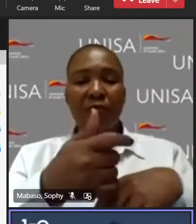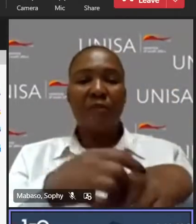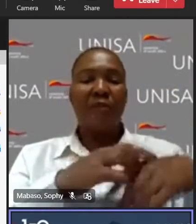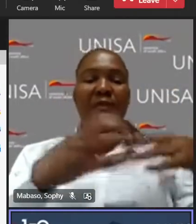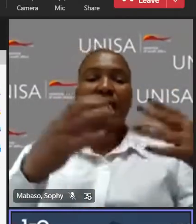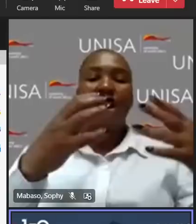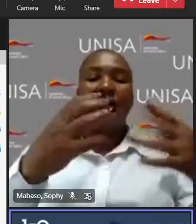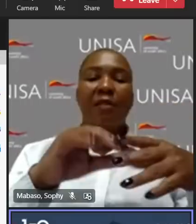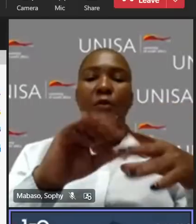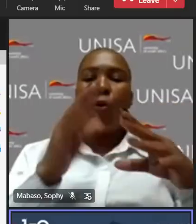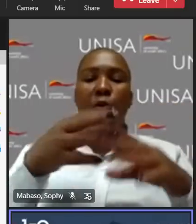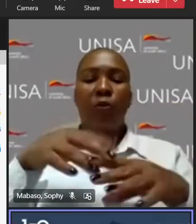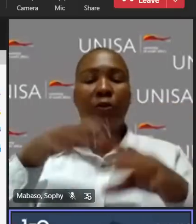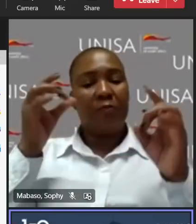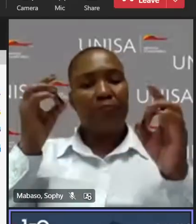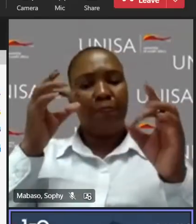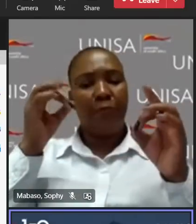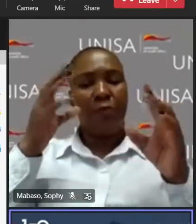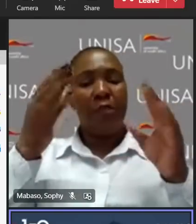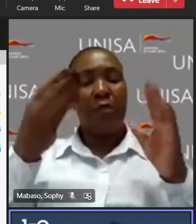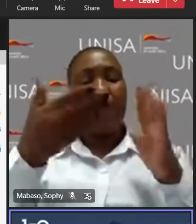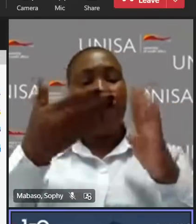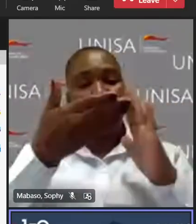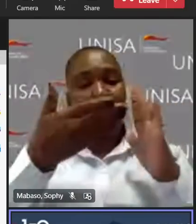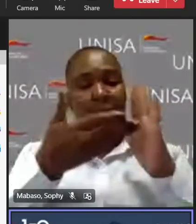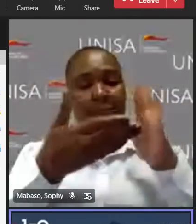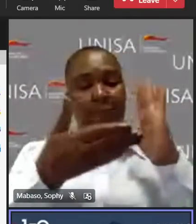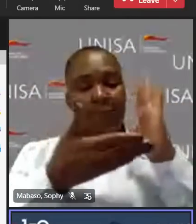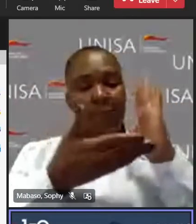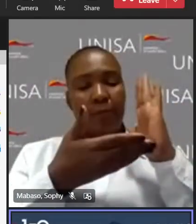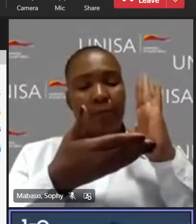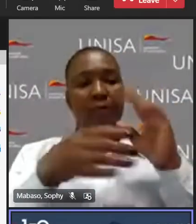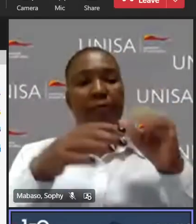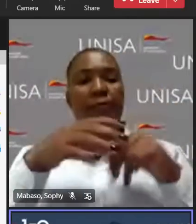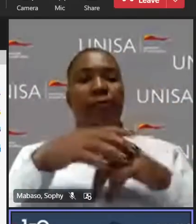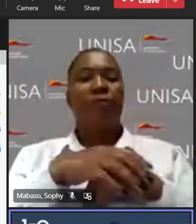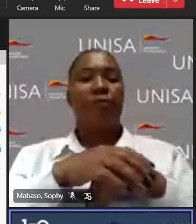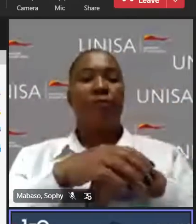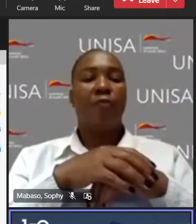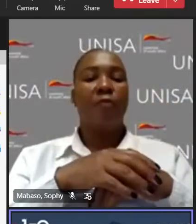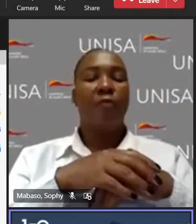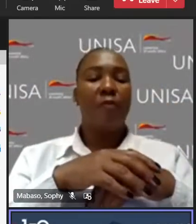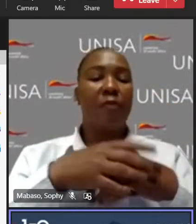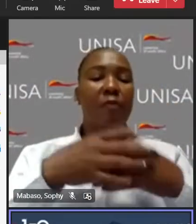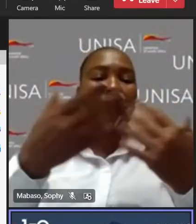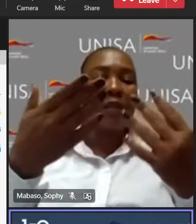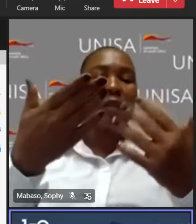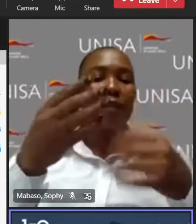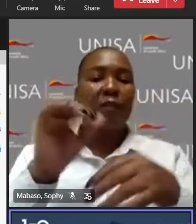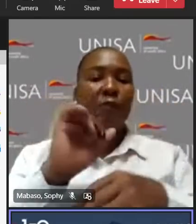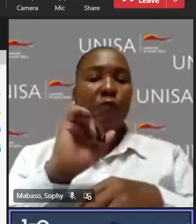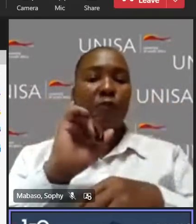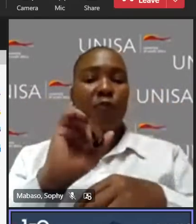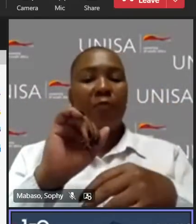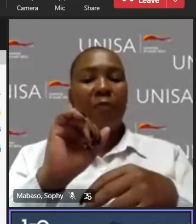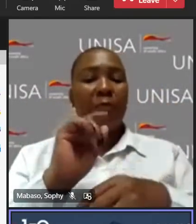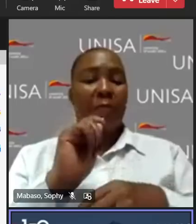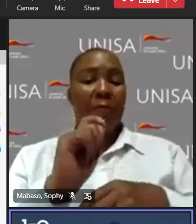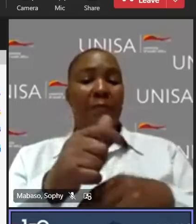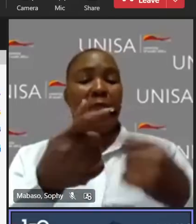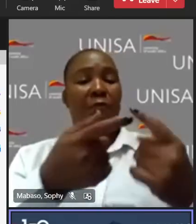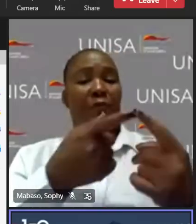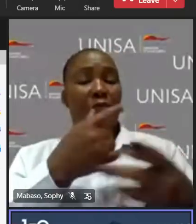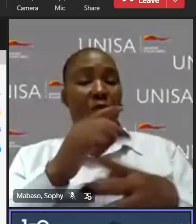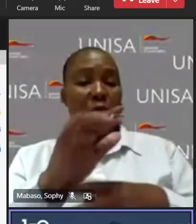will automatically deduct the money from your credit card immediately.